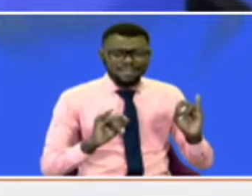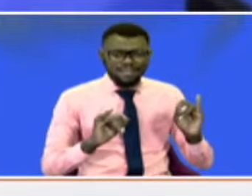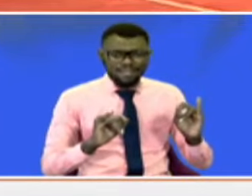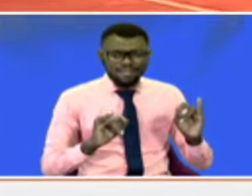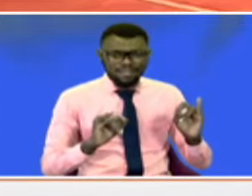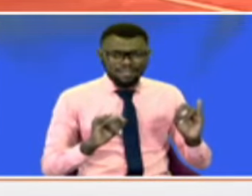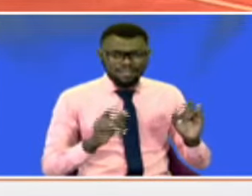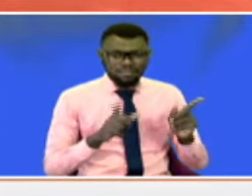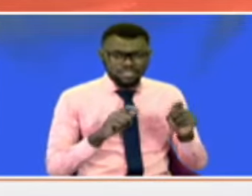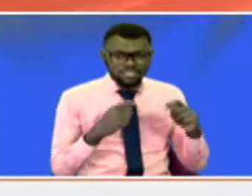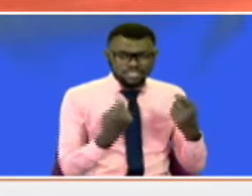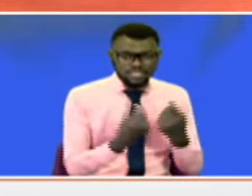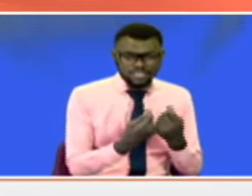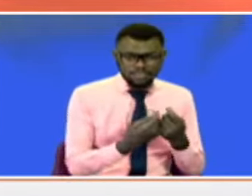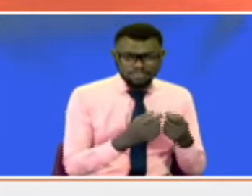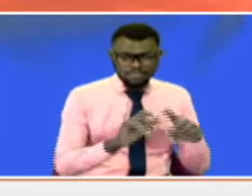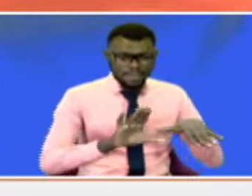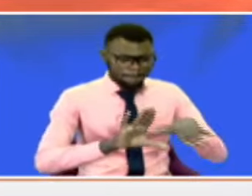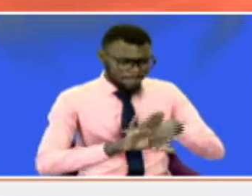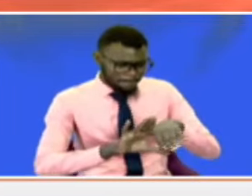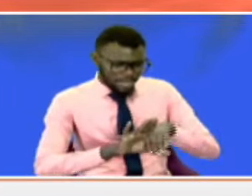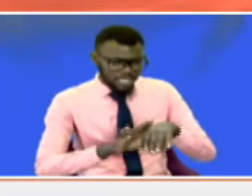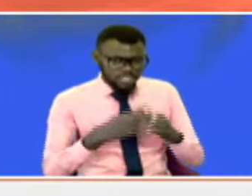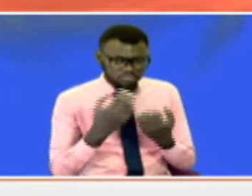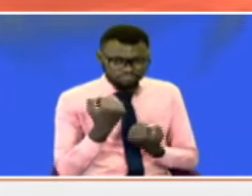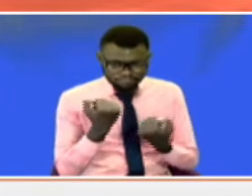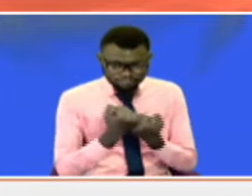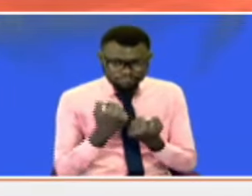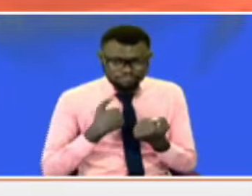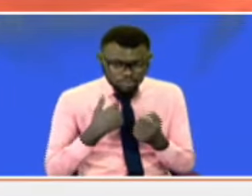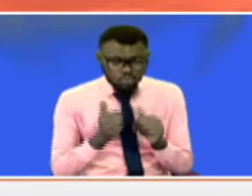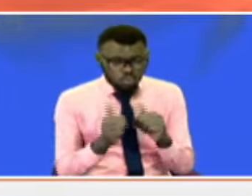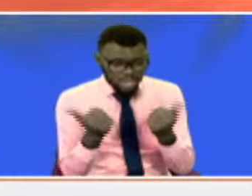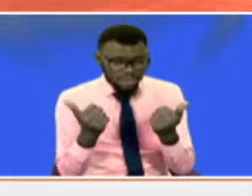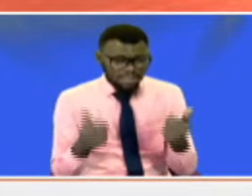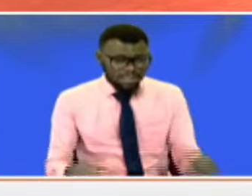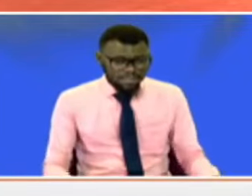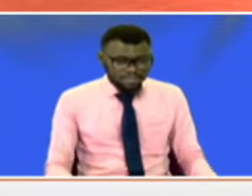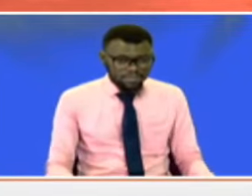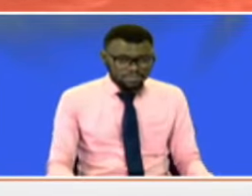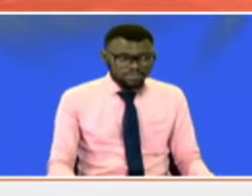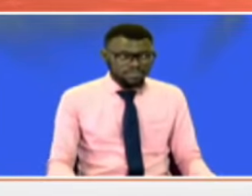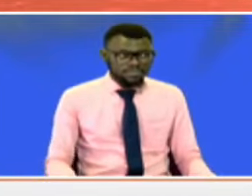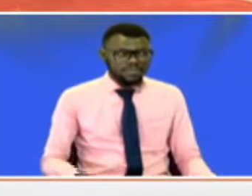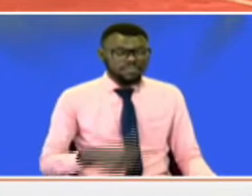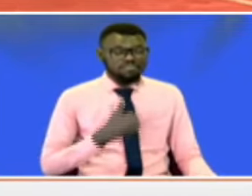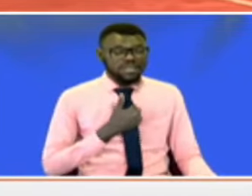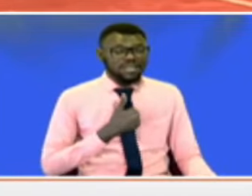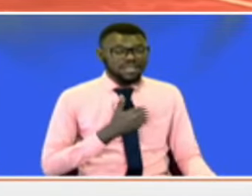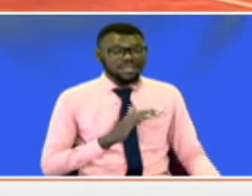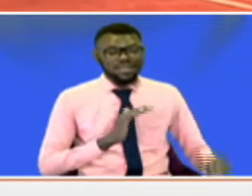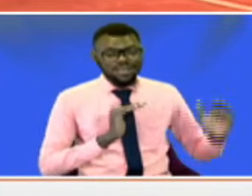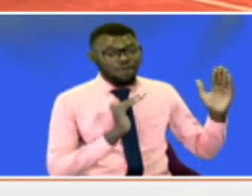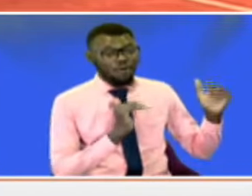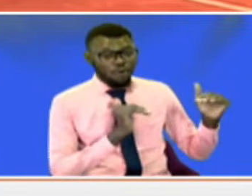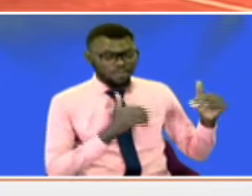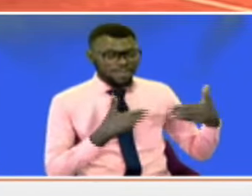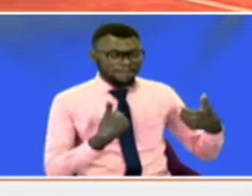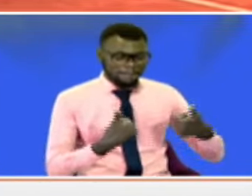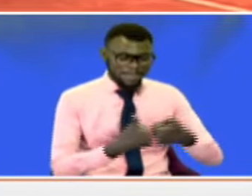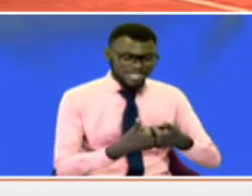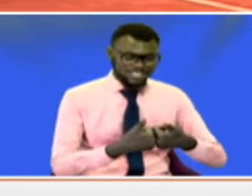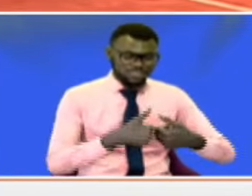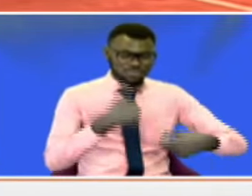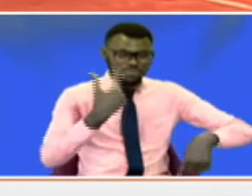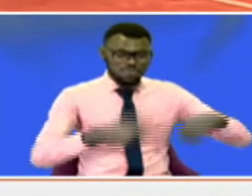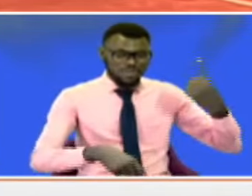teammates supporting, even coach, when I was down. And yeah, I was looking forward for this match and I'm glad I played